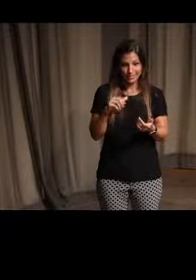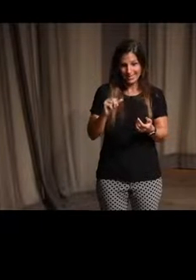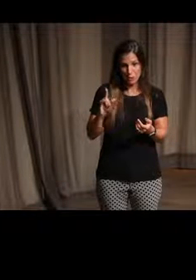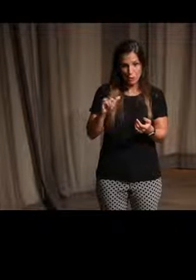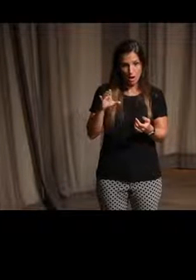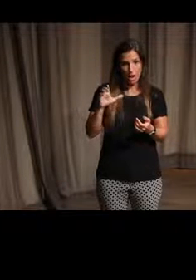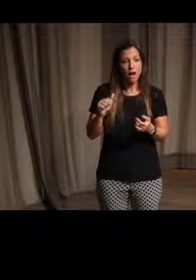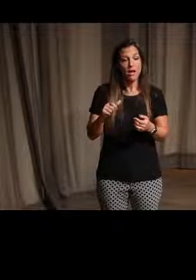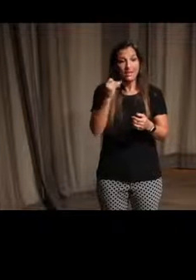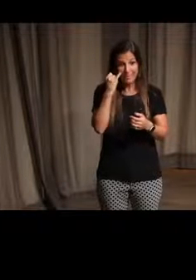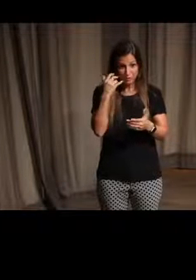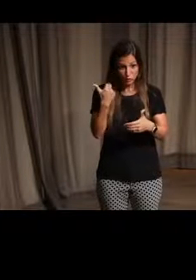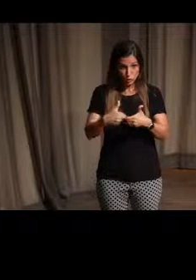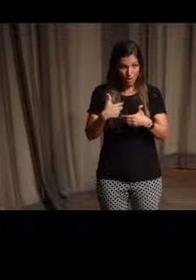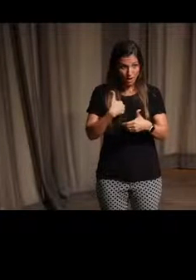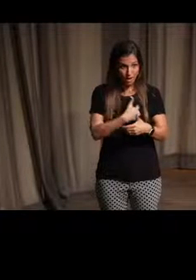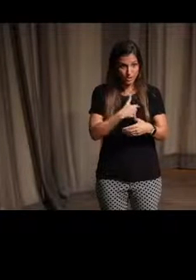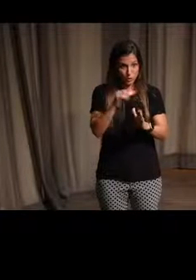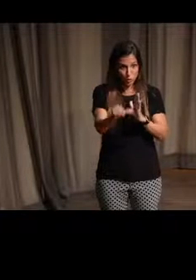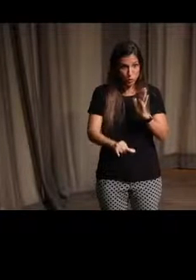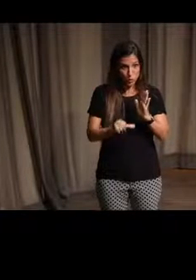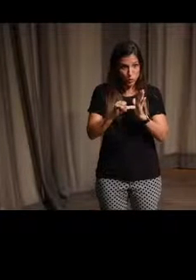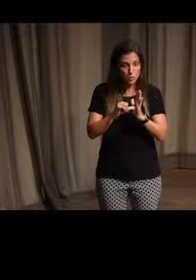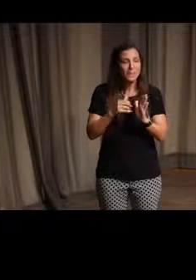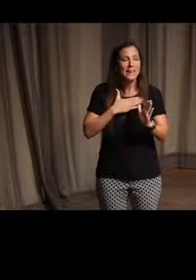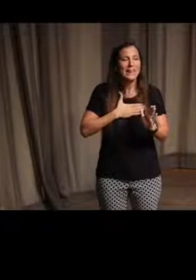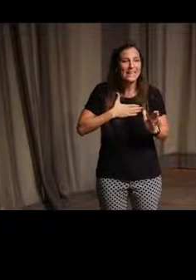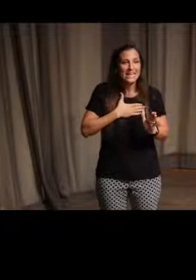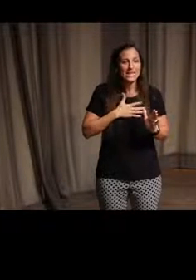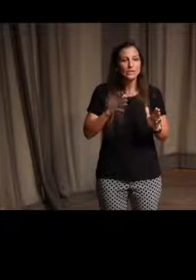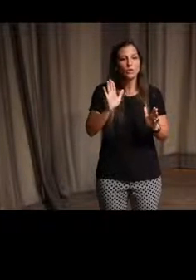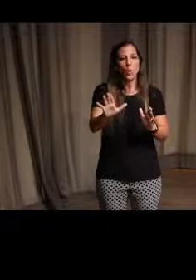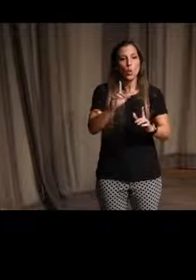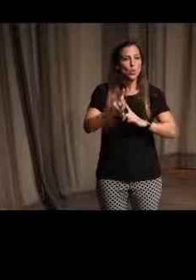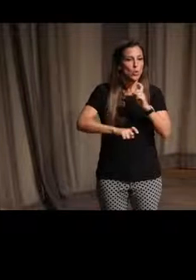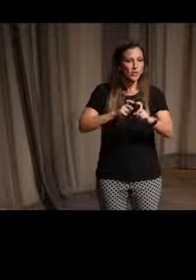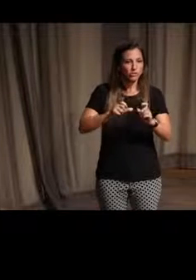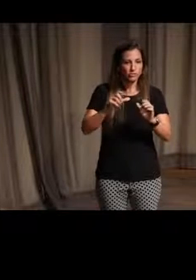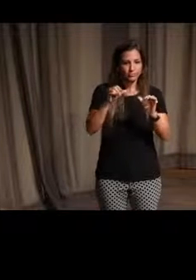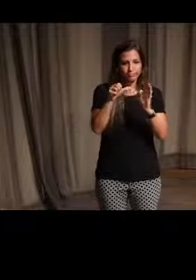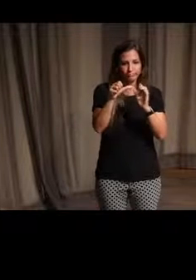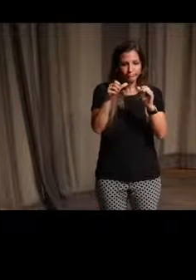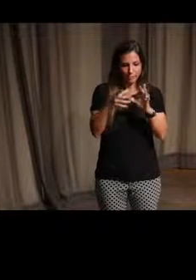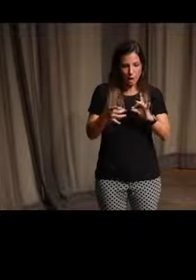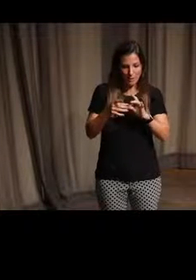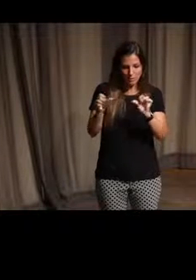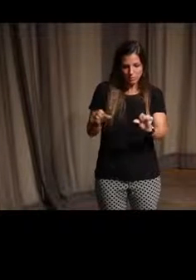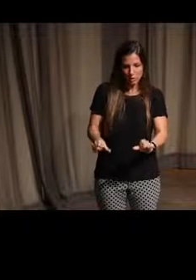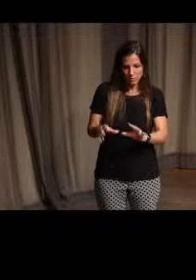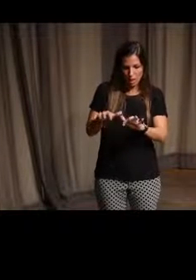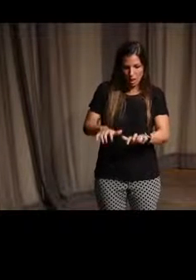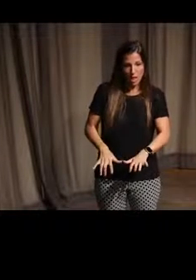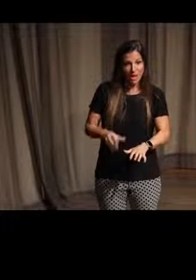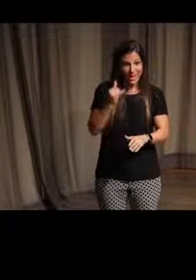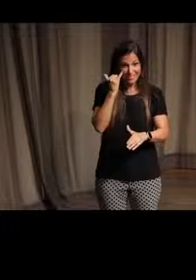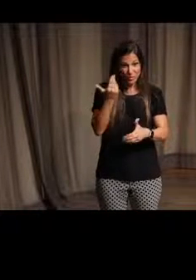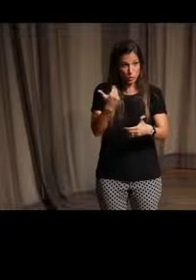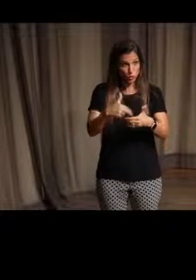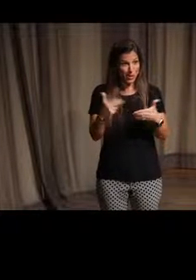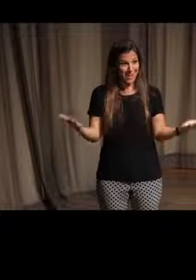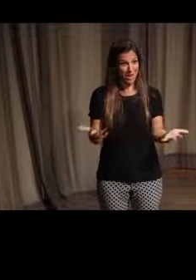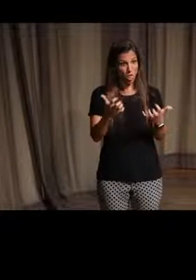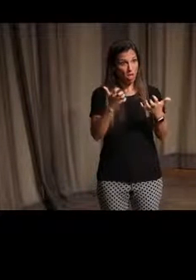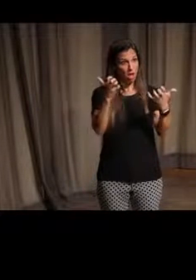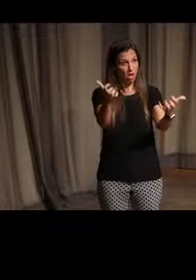So if you are joining us on YouTube, please post your questions in the comments section. And if you're joining us right here in